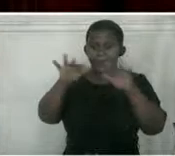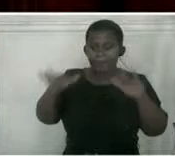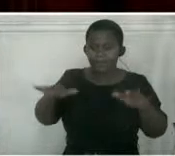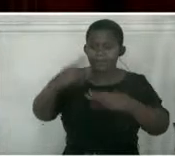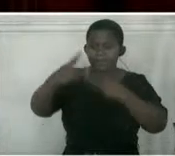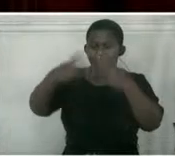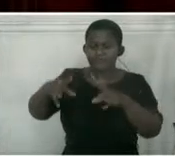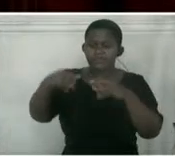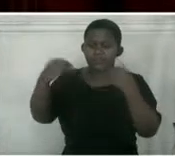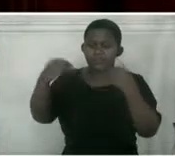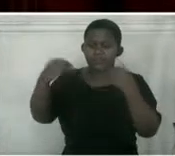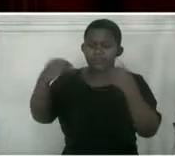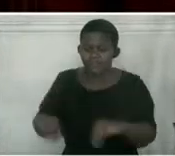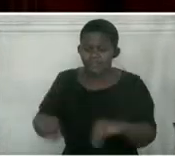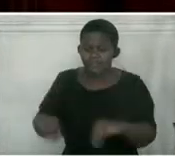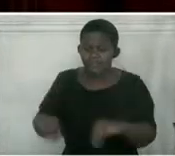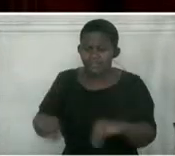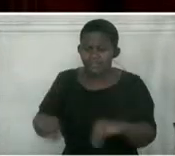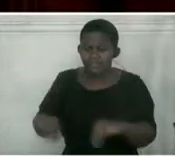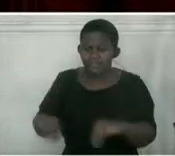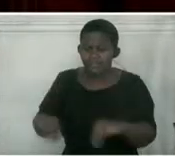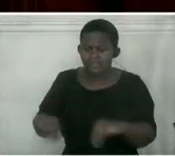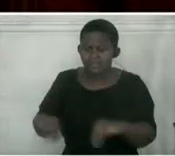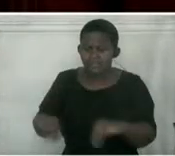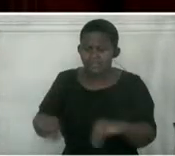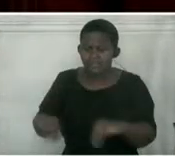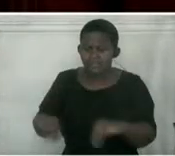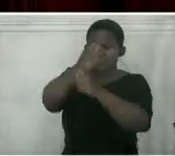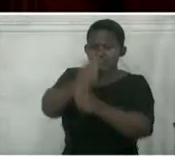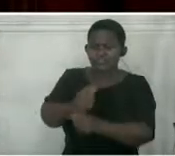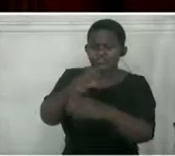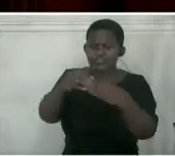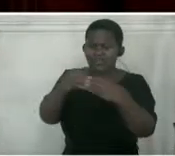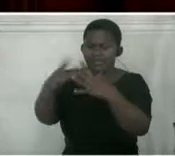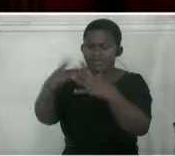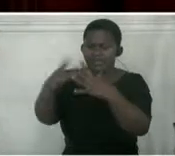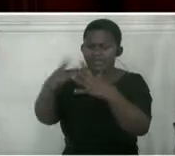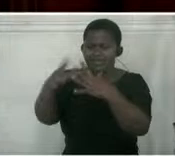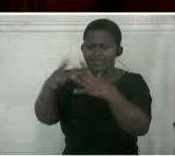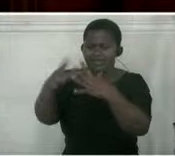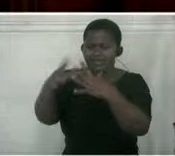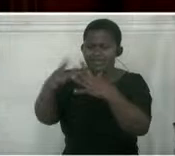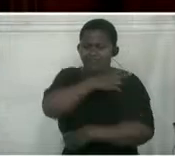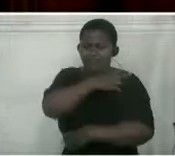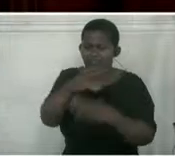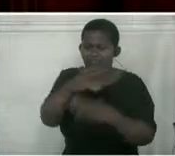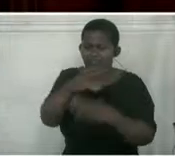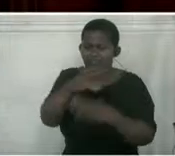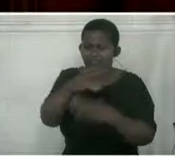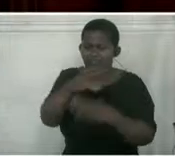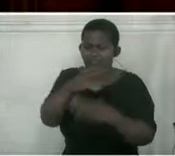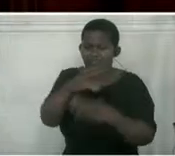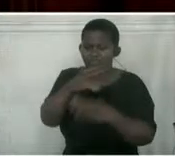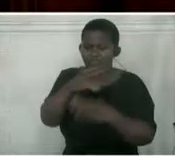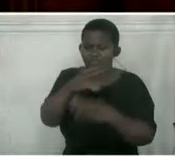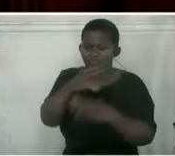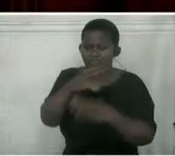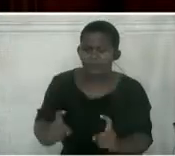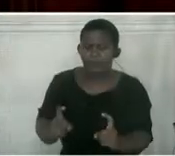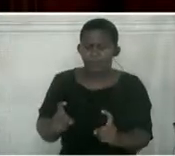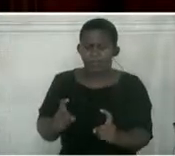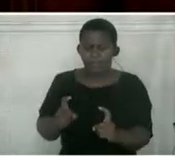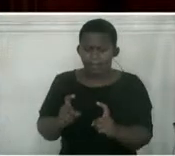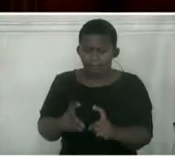the business, civil society, traditional leaders, religious leaders, to quicken the tempo